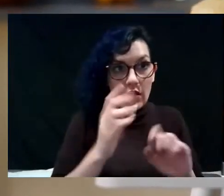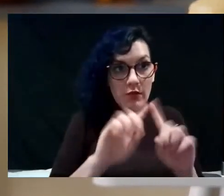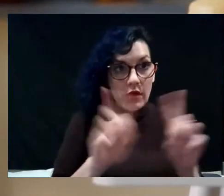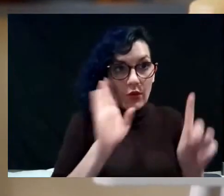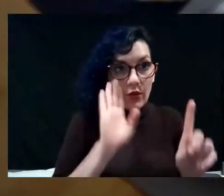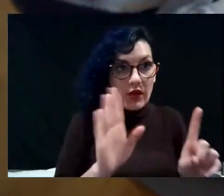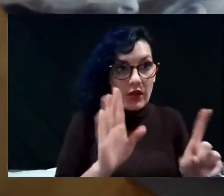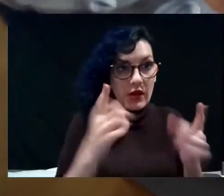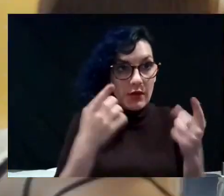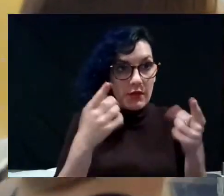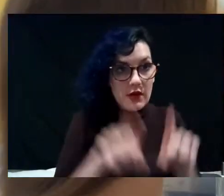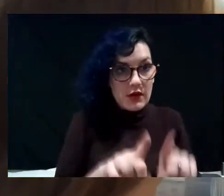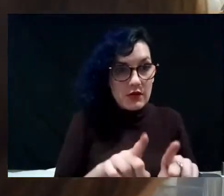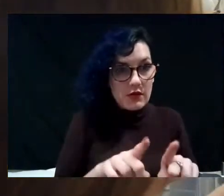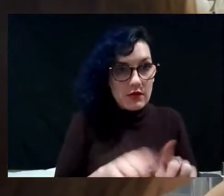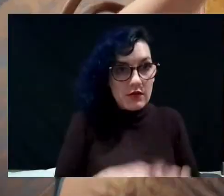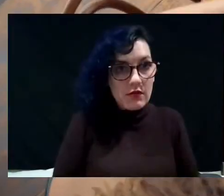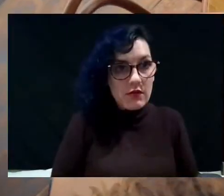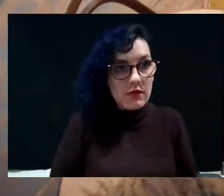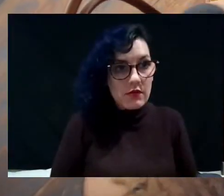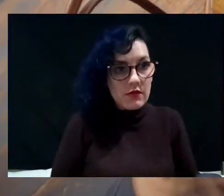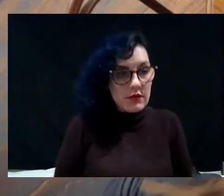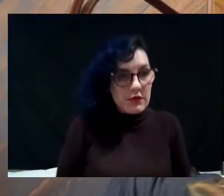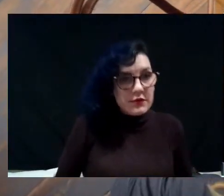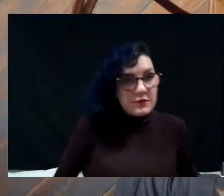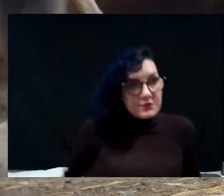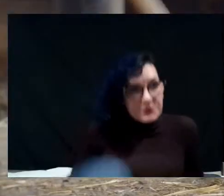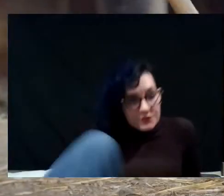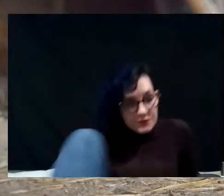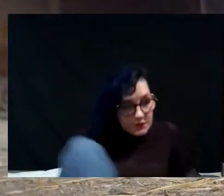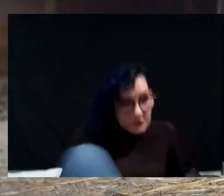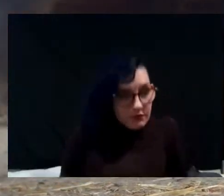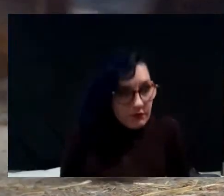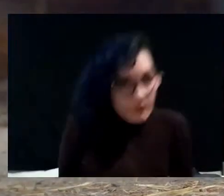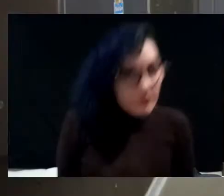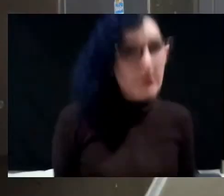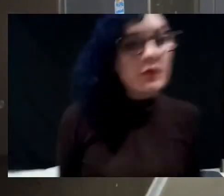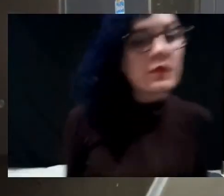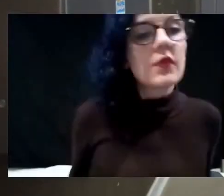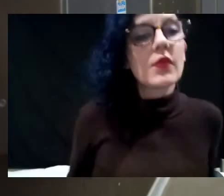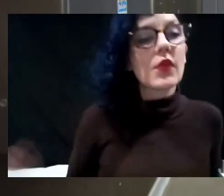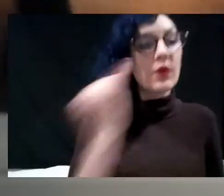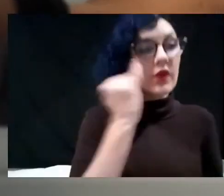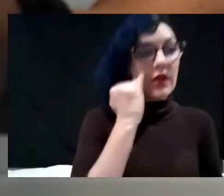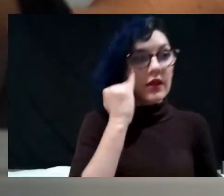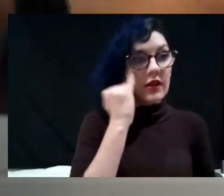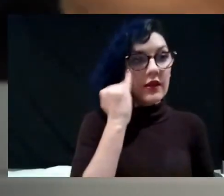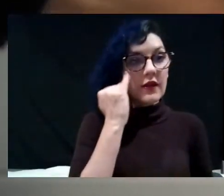Okay, all done. There you go, guys. What if all this waste wasn't waste at all?